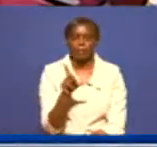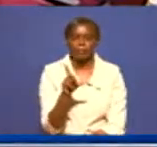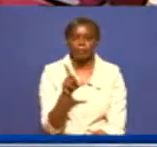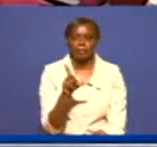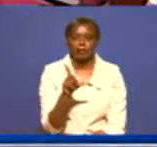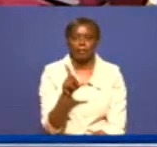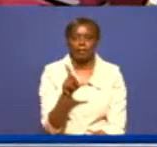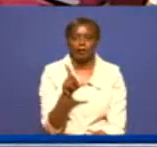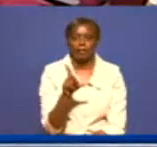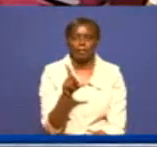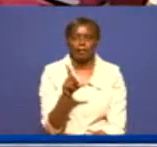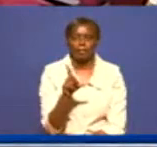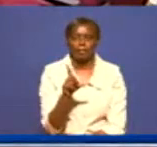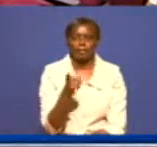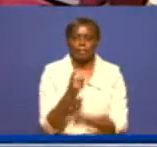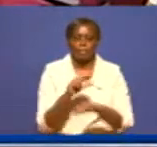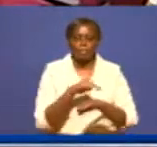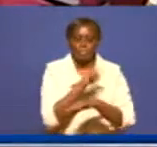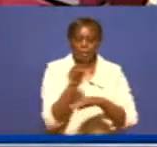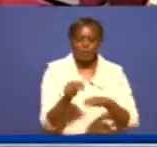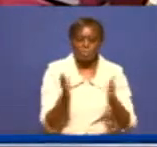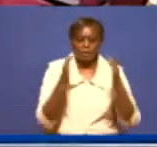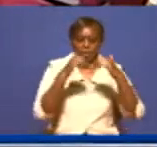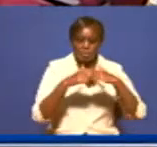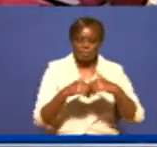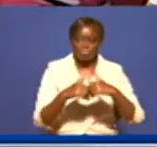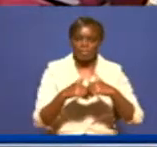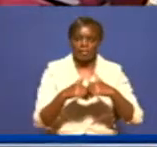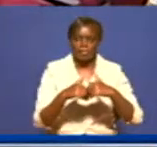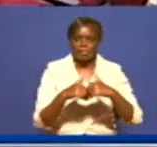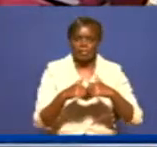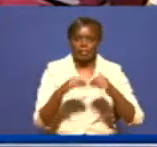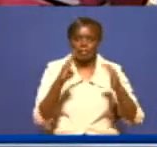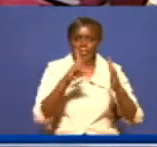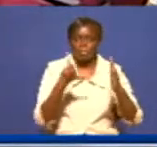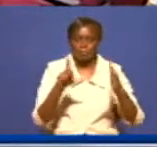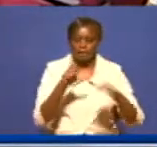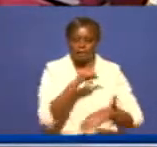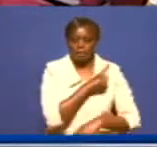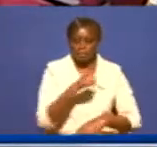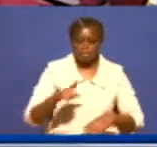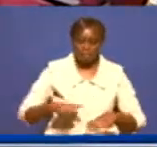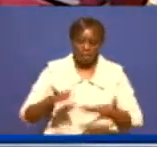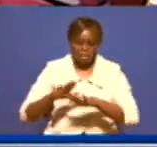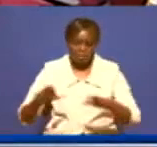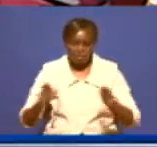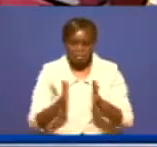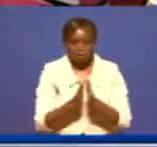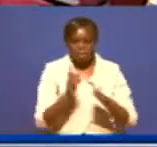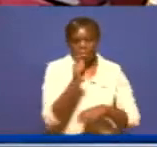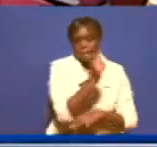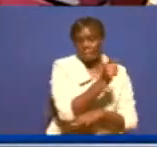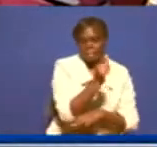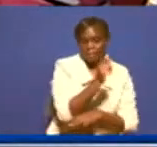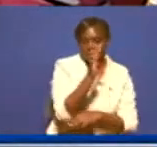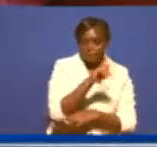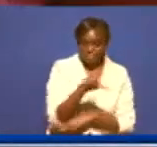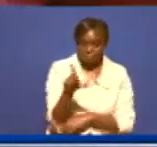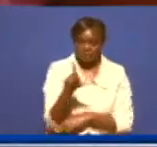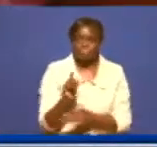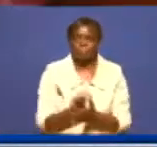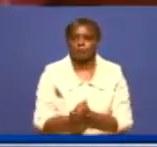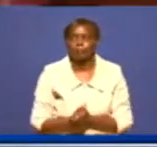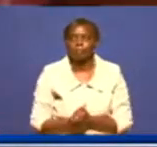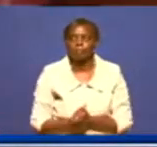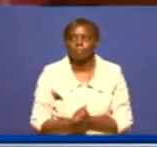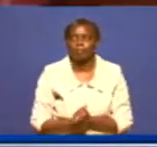the National Assembly, the bill on landlord and tenants. Mr. Speaker,